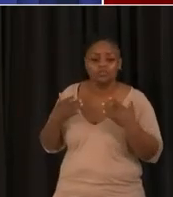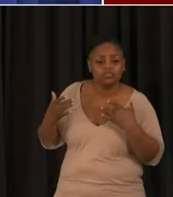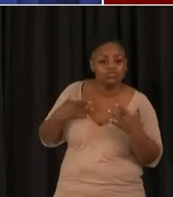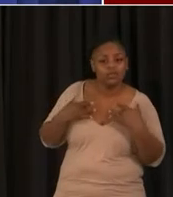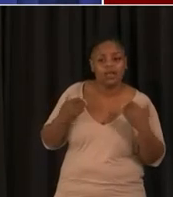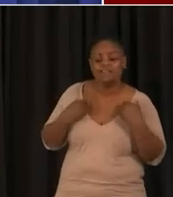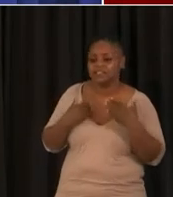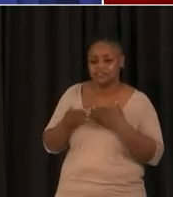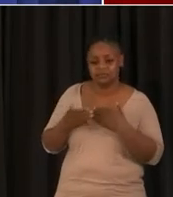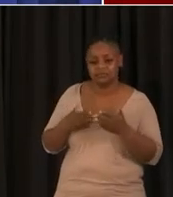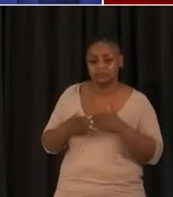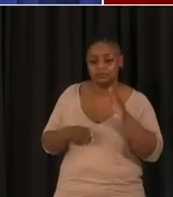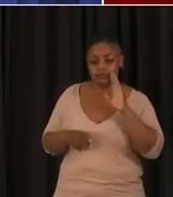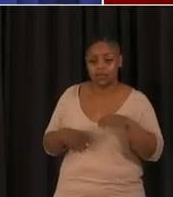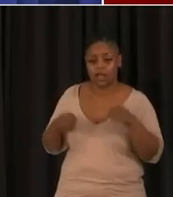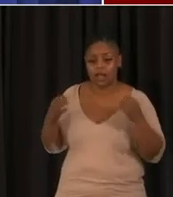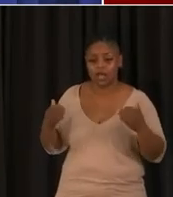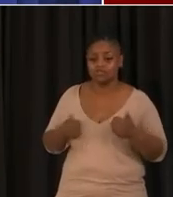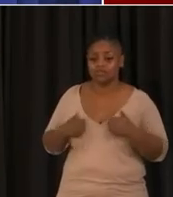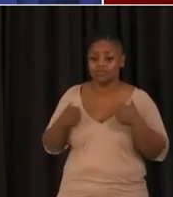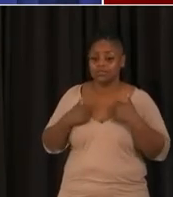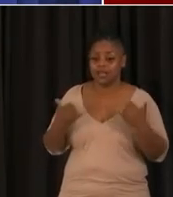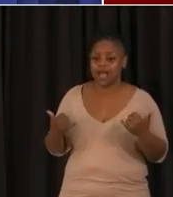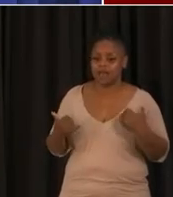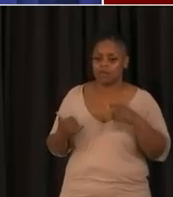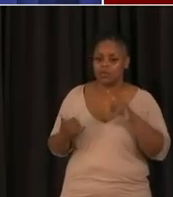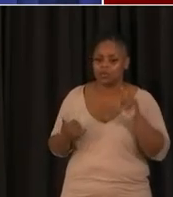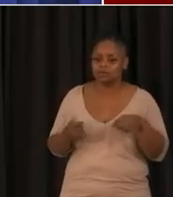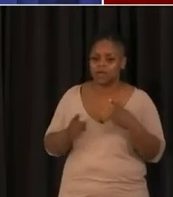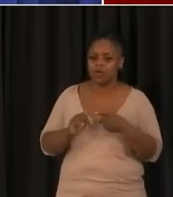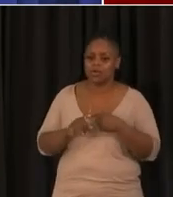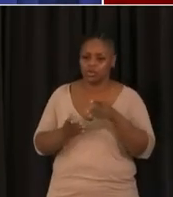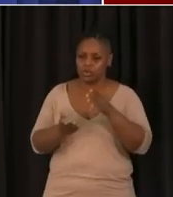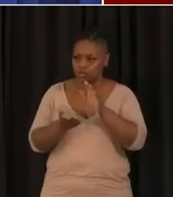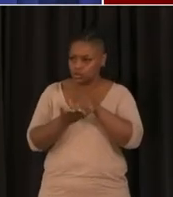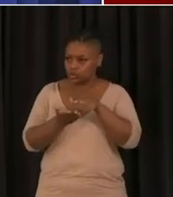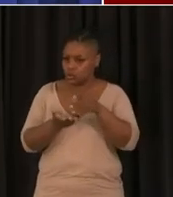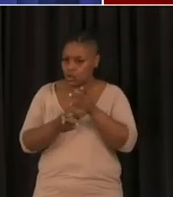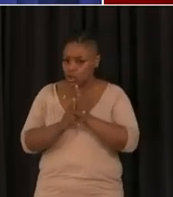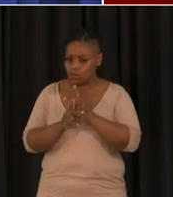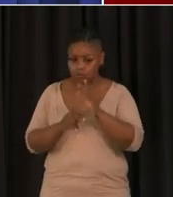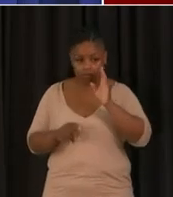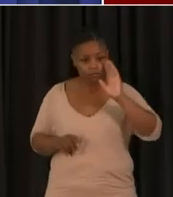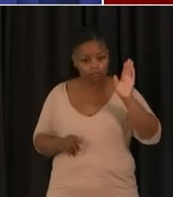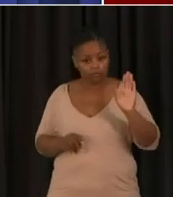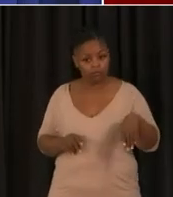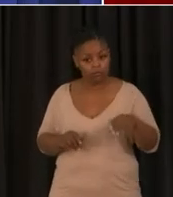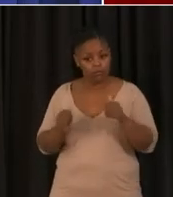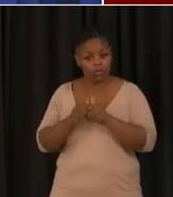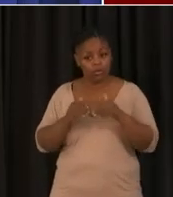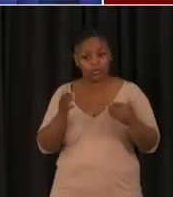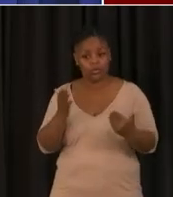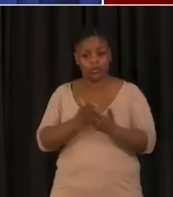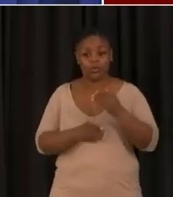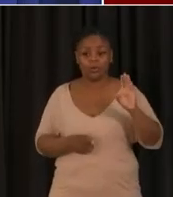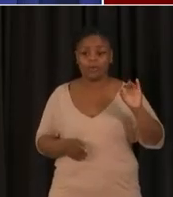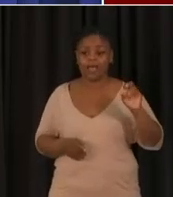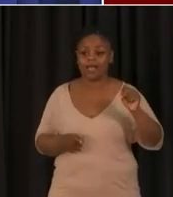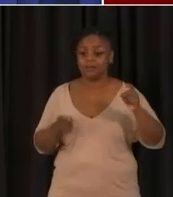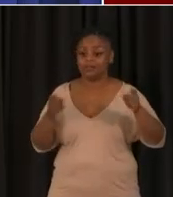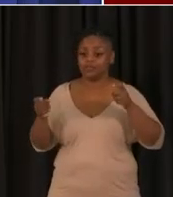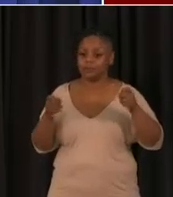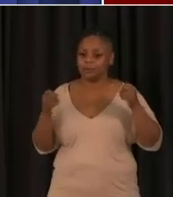So the third slide should show a snapshot of credit scores. And we'll start with the good news. Overall, credit